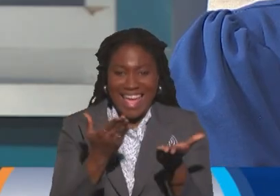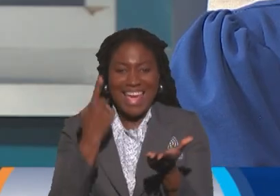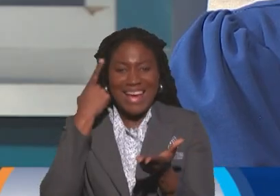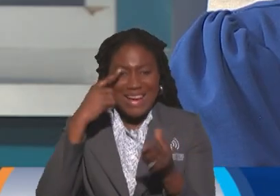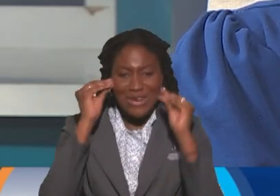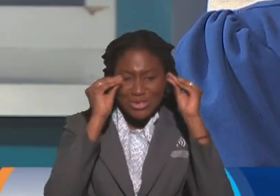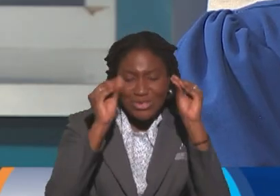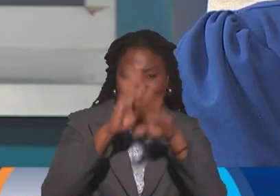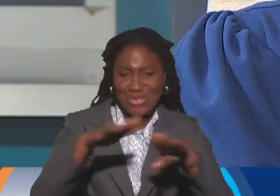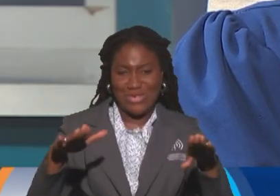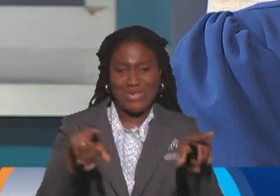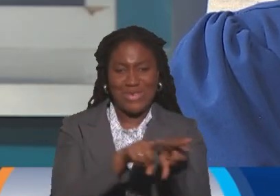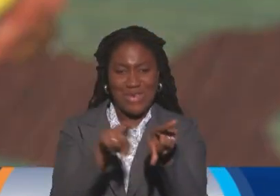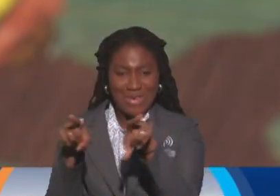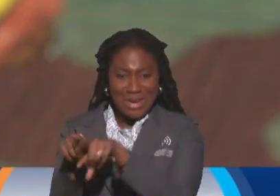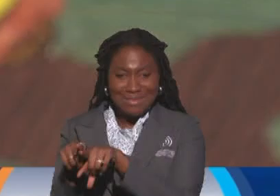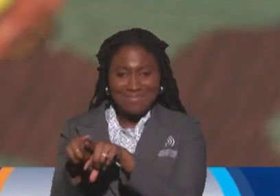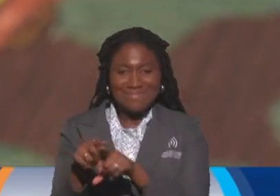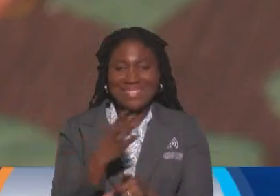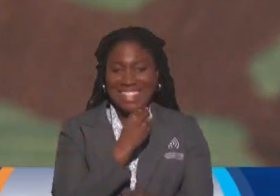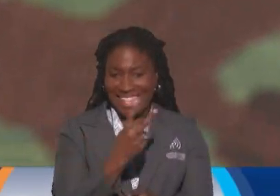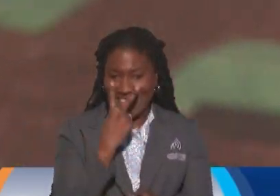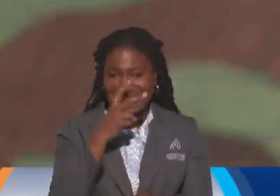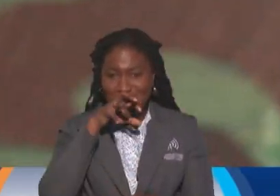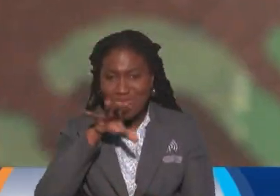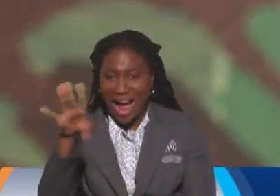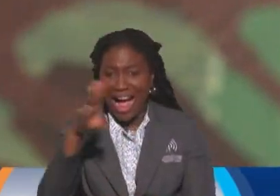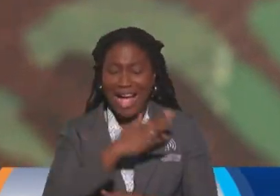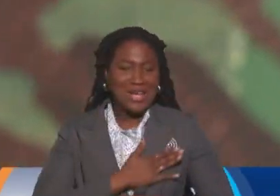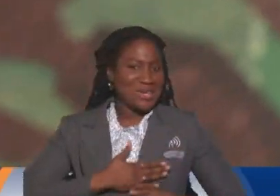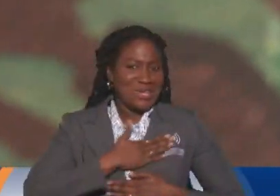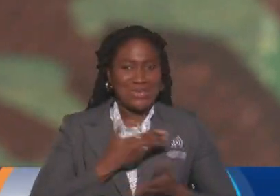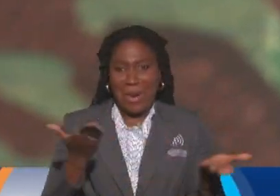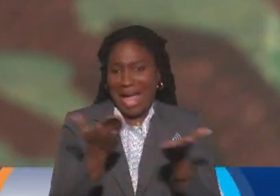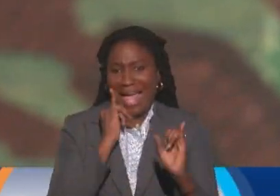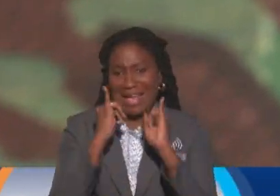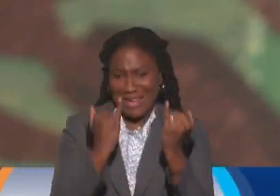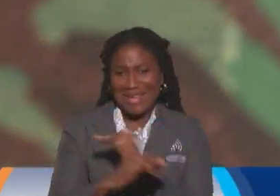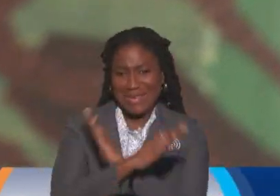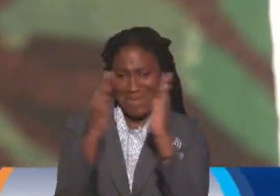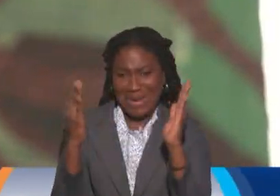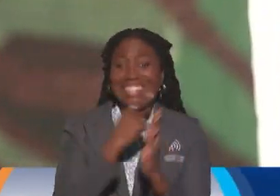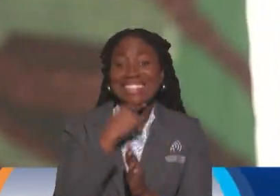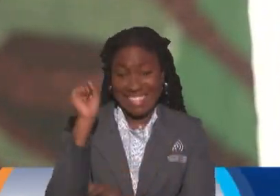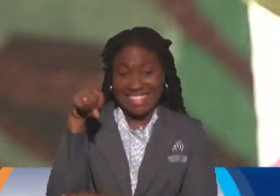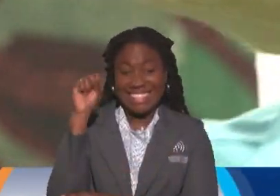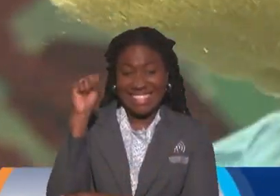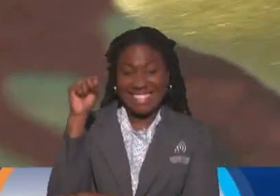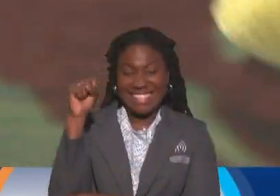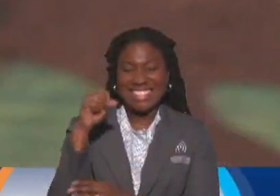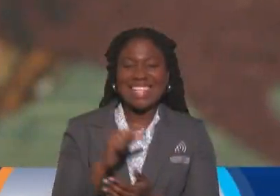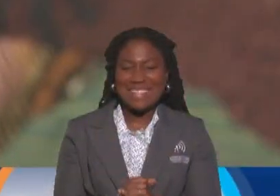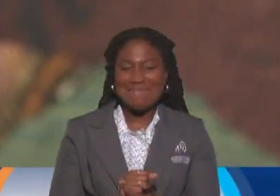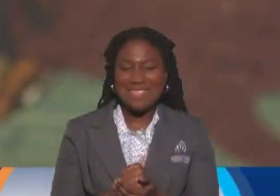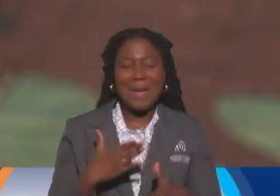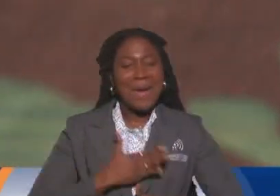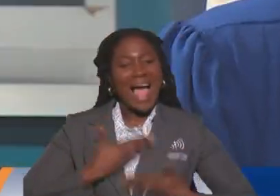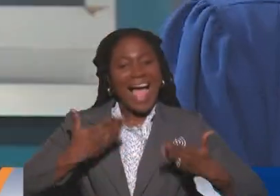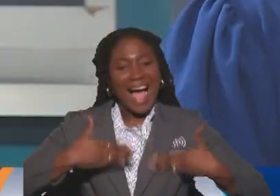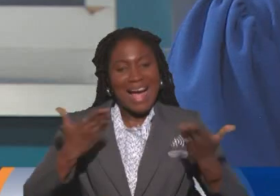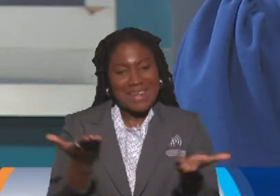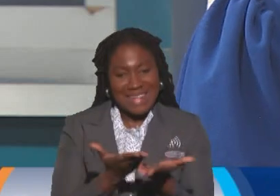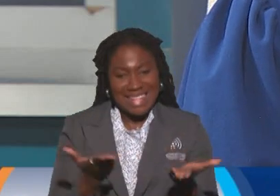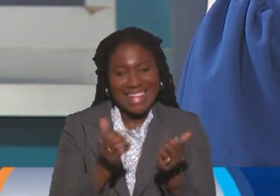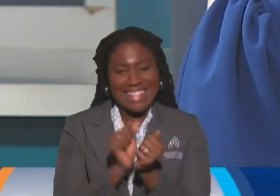journey as well. And yeah, and I can see Dragon Zelly is clearly enjoying being on the show this morning. Yes? Yes, okay, excellent. And we're happy to have you here